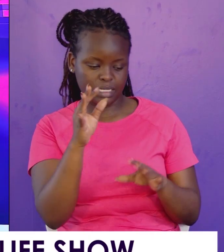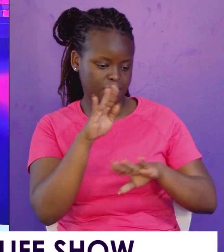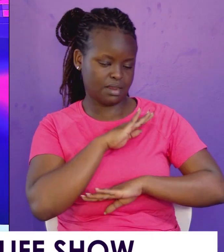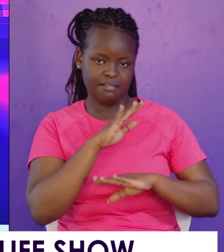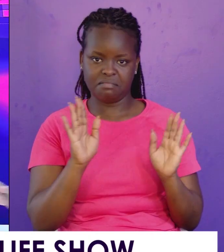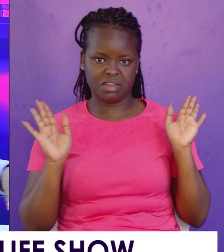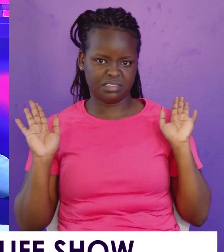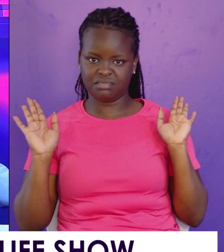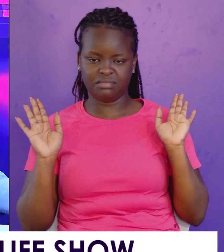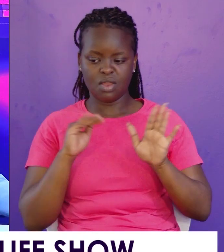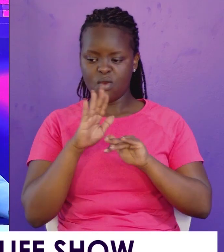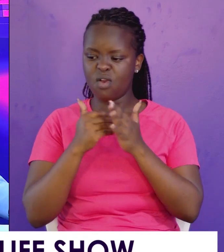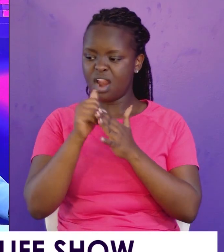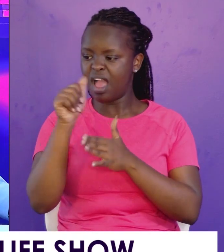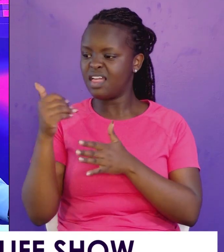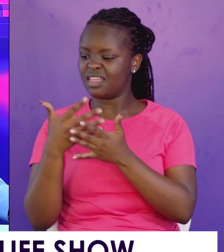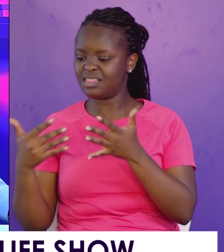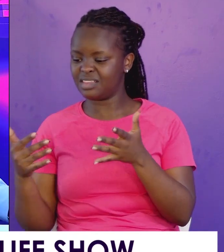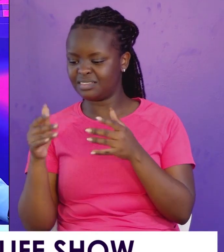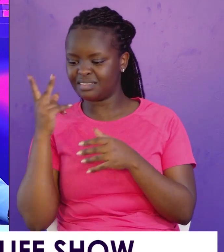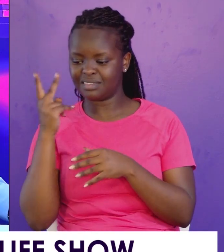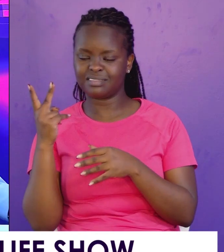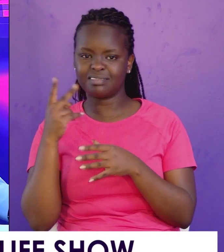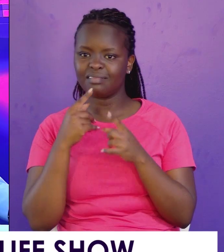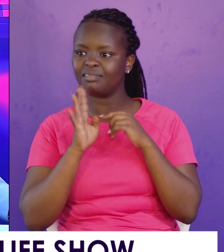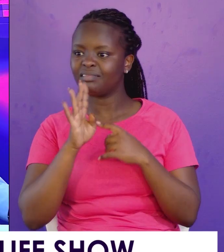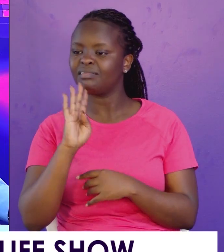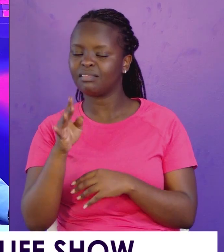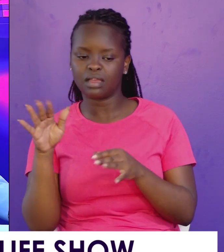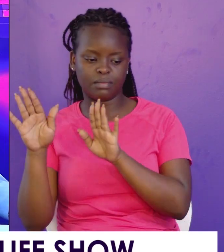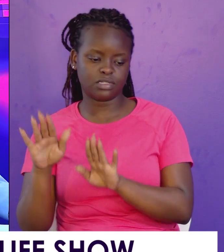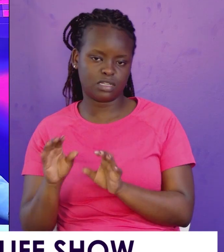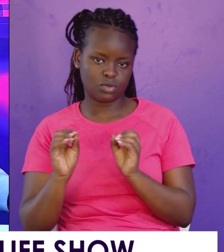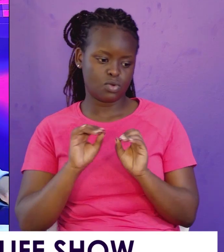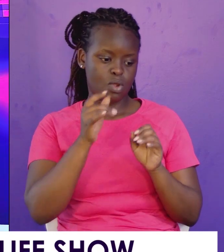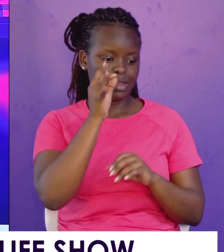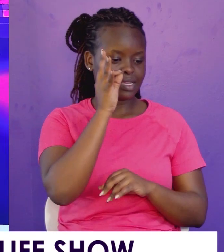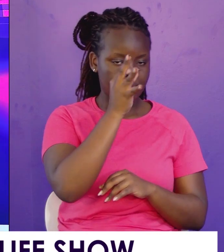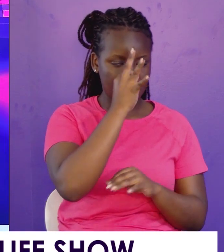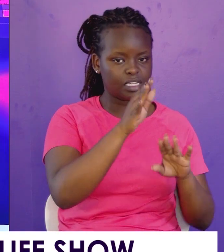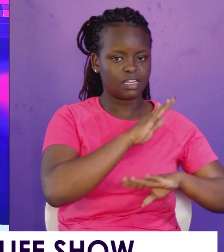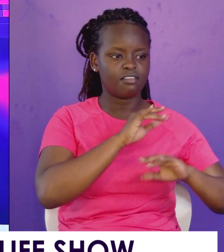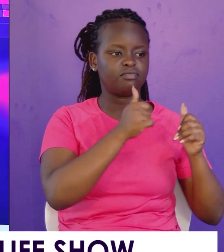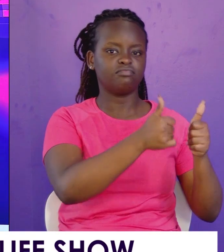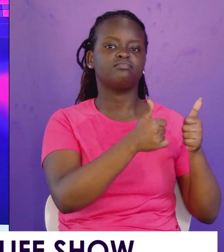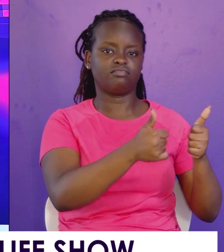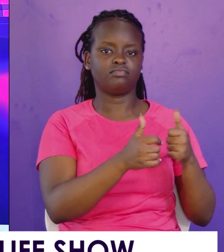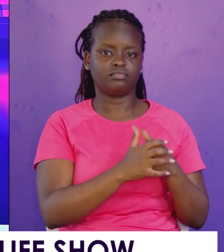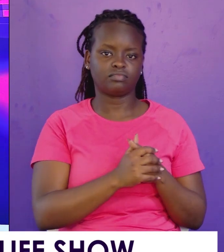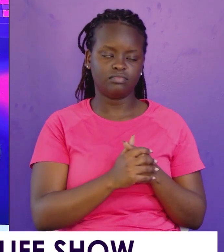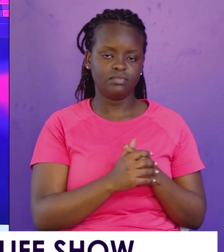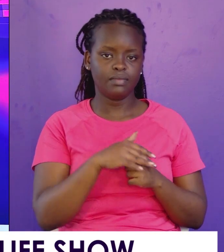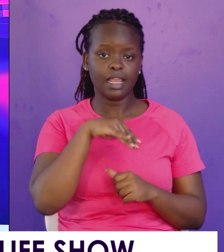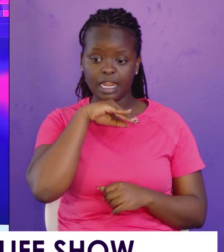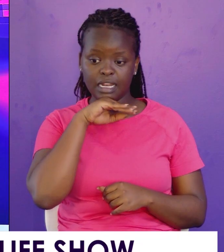The entire thing they were saying is not really important anymore. Kibaki Tosha becomes what endures. Okay. And we always say that Raila